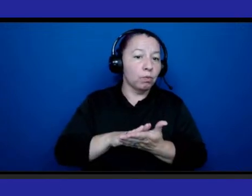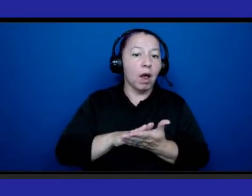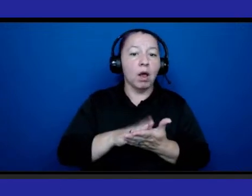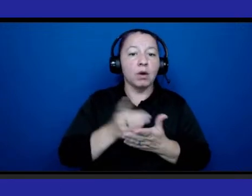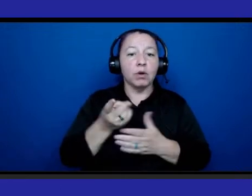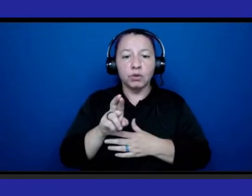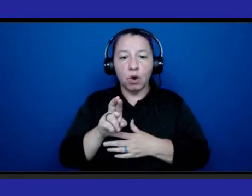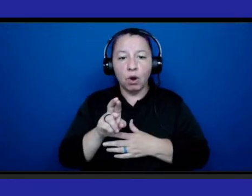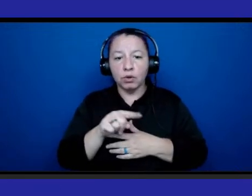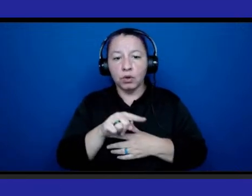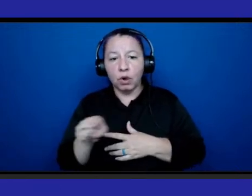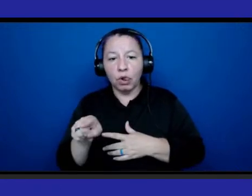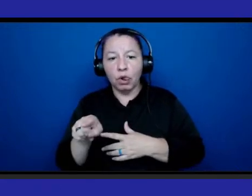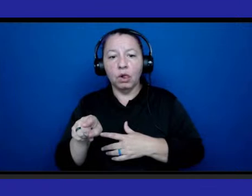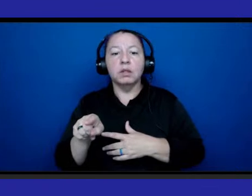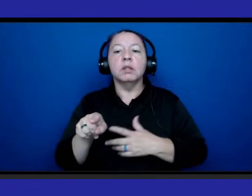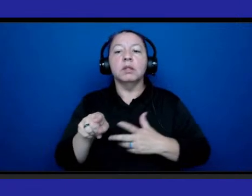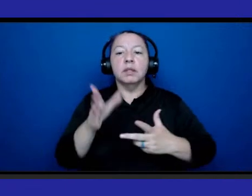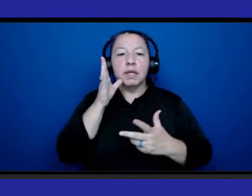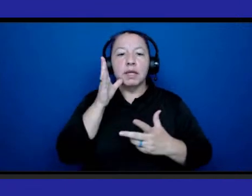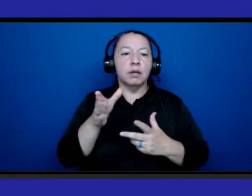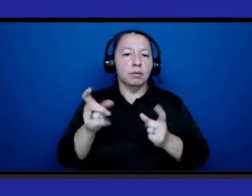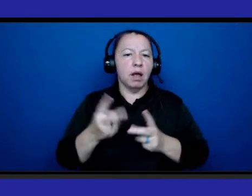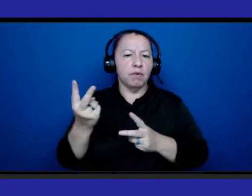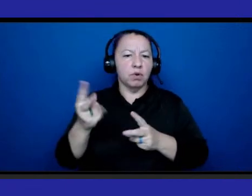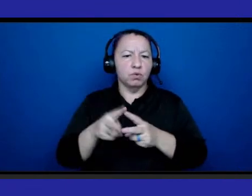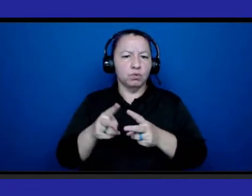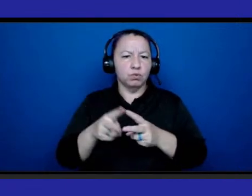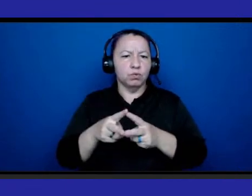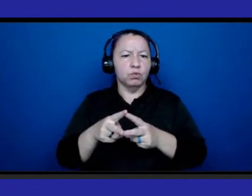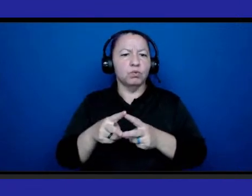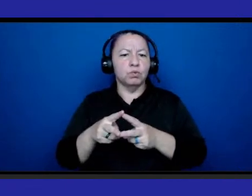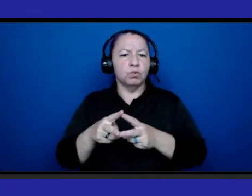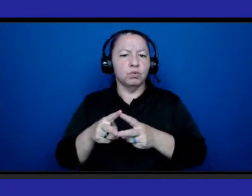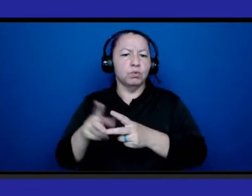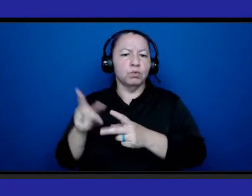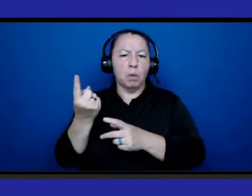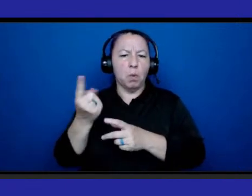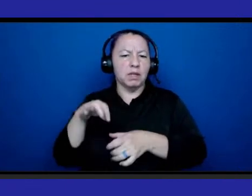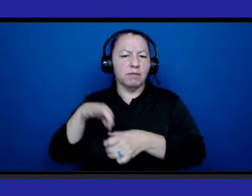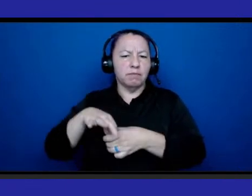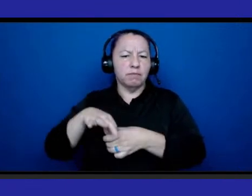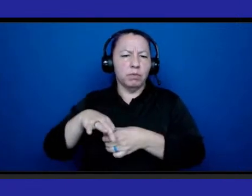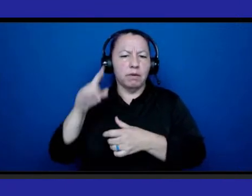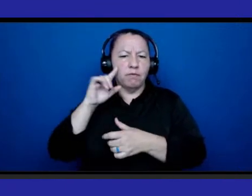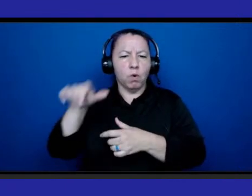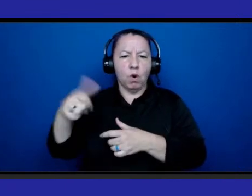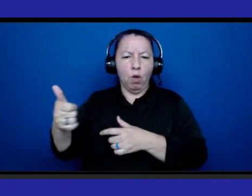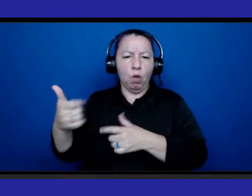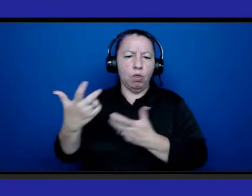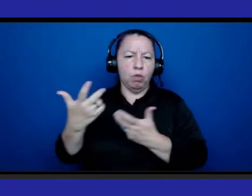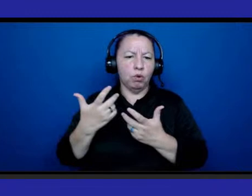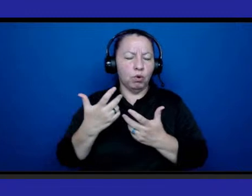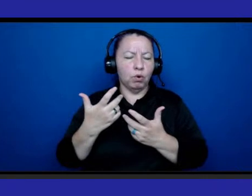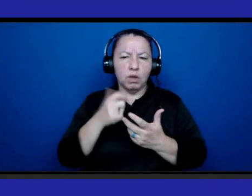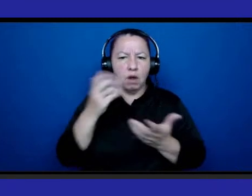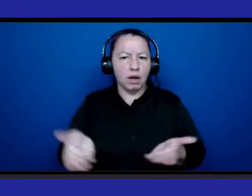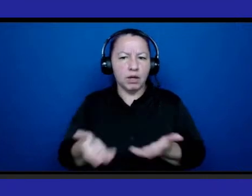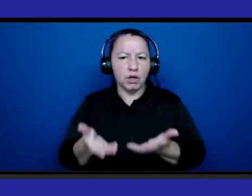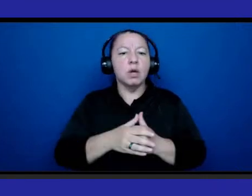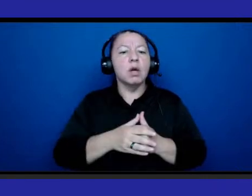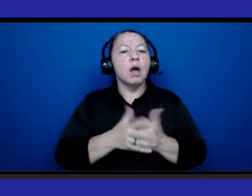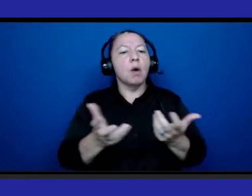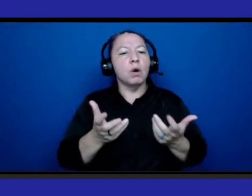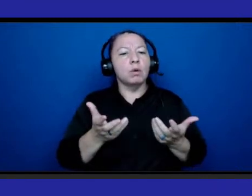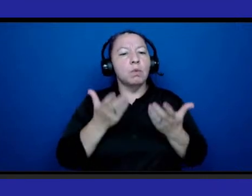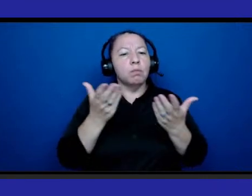Dr. Ashwin Vasan in a voting capacity. Next on the agenda, I would like to propose a motion to adopt the